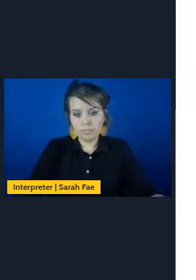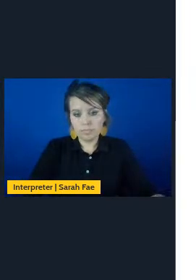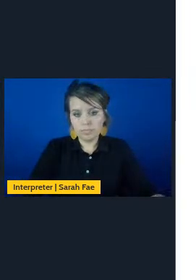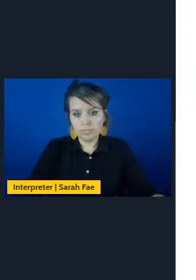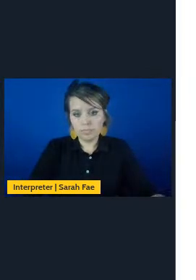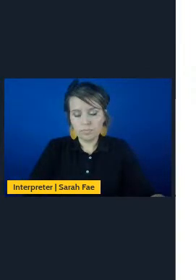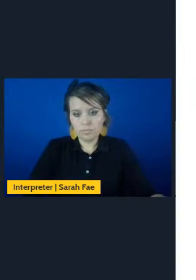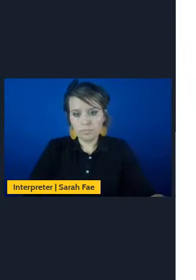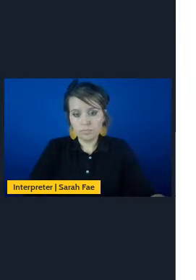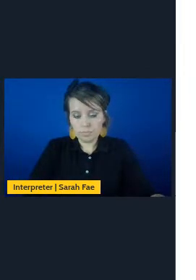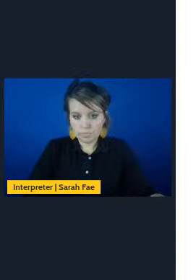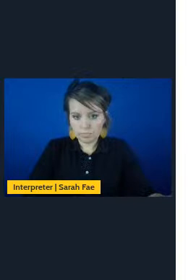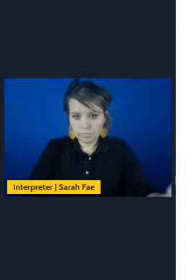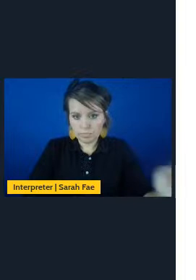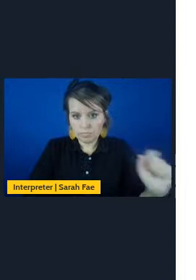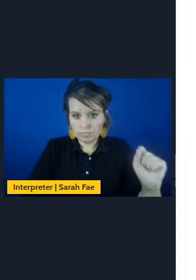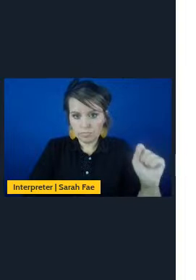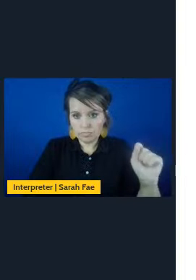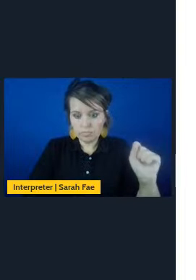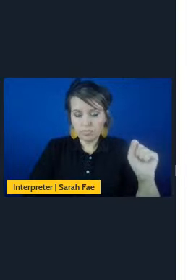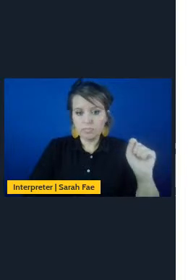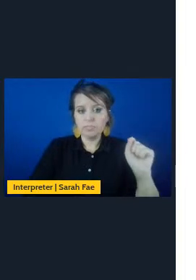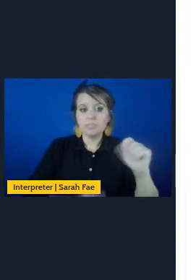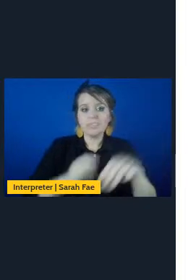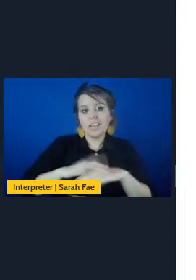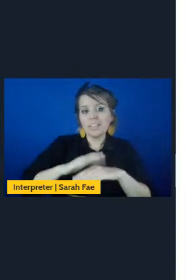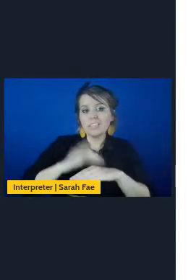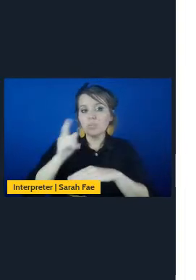readable in our Slack.